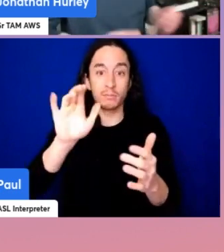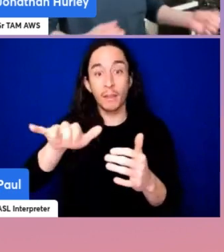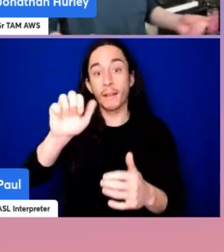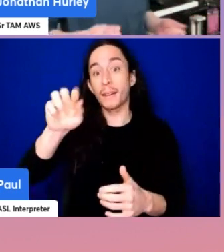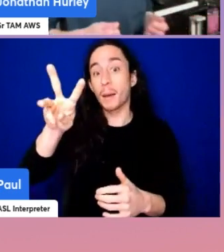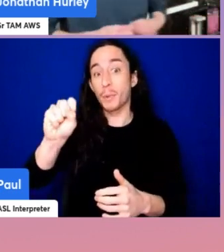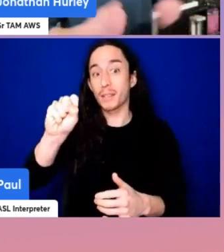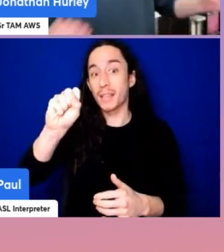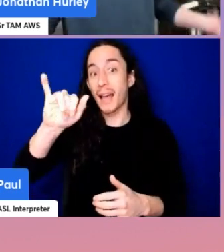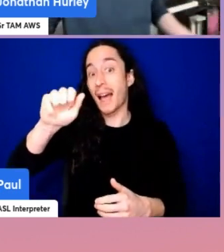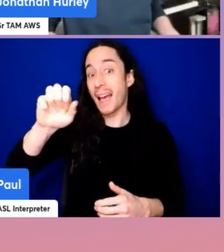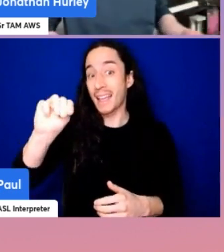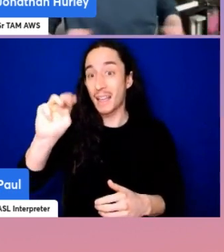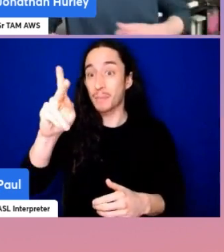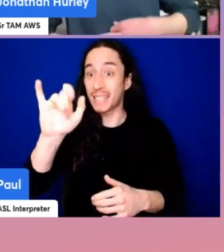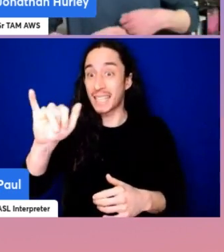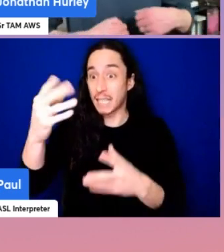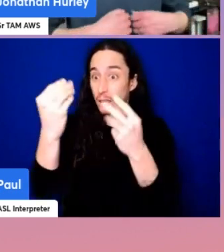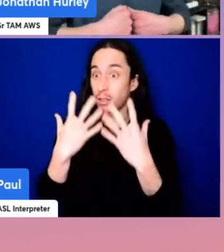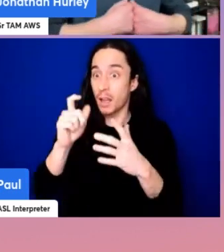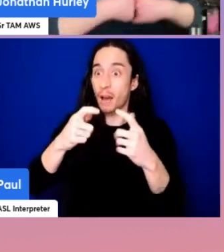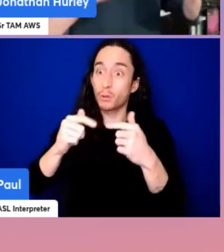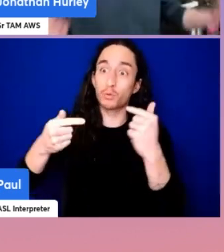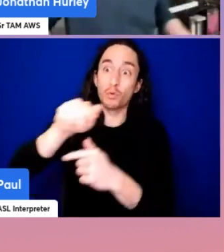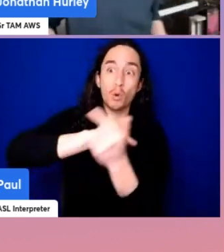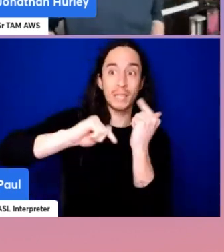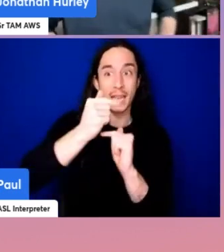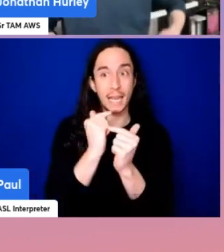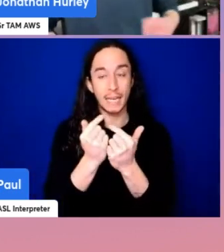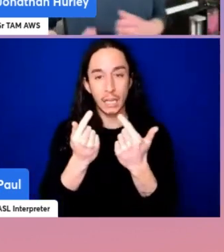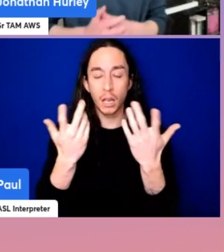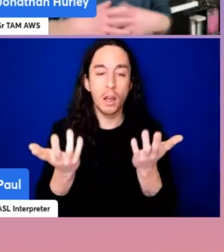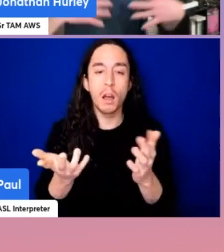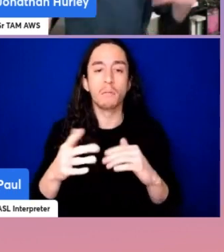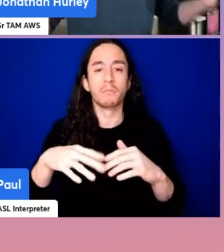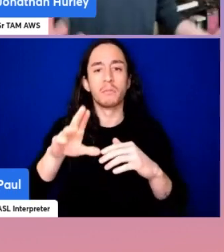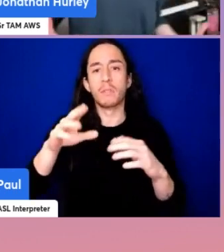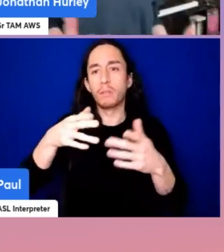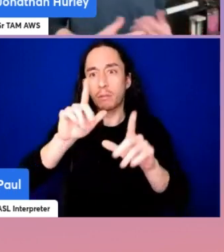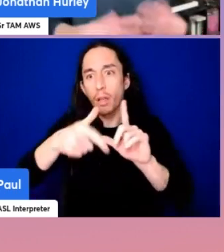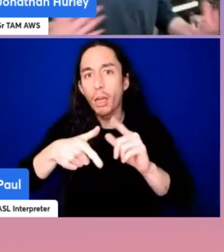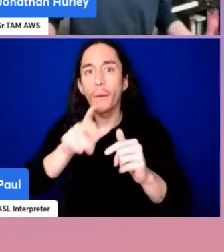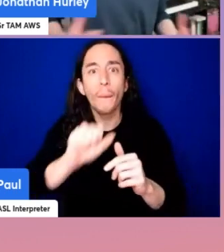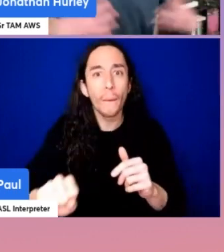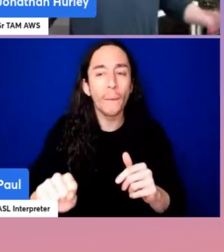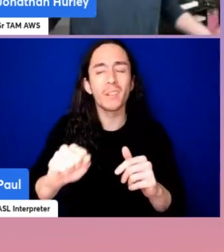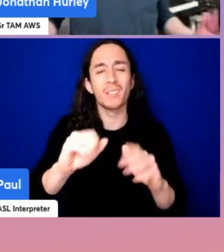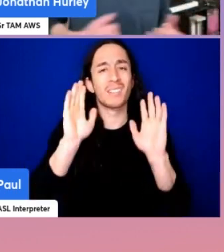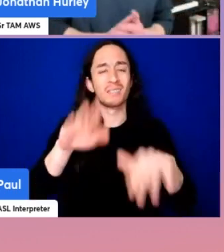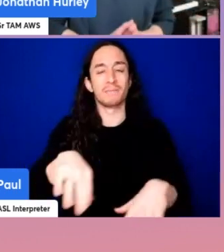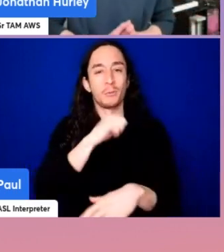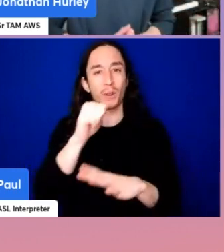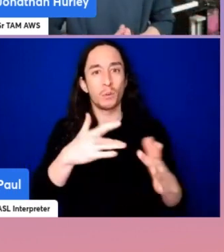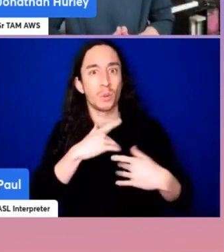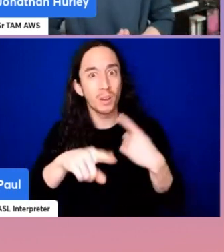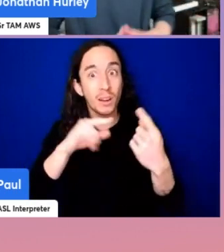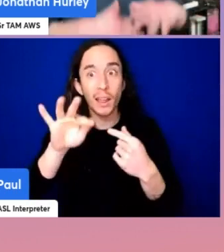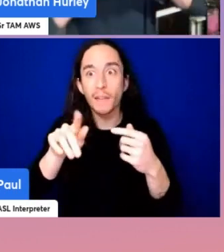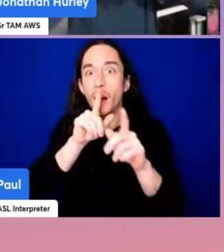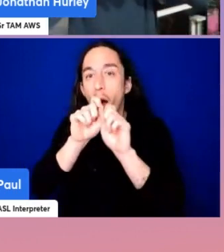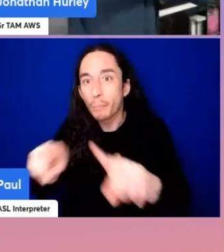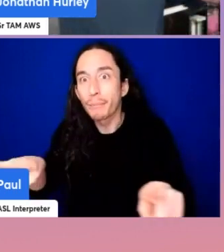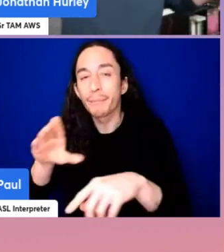IAM keys notifying us that they have to be rotated, that they're out of date. We don't need to worry about whether they've been leaked on the internet